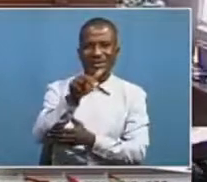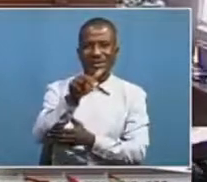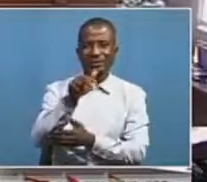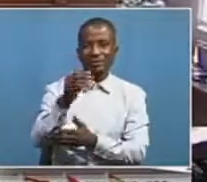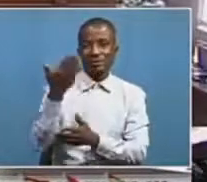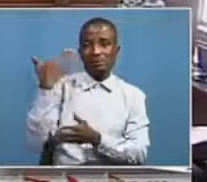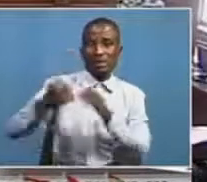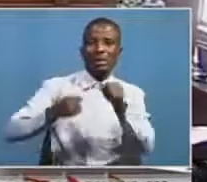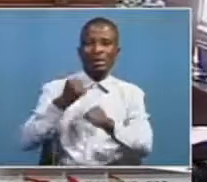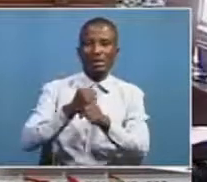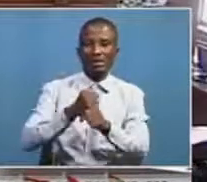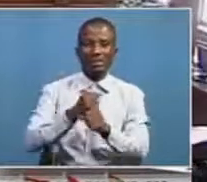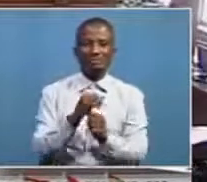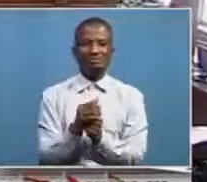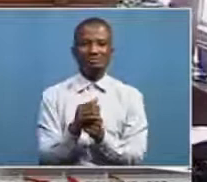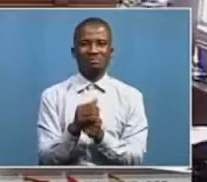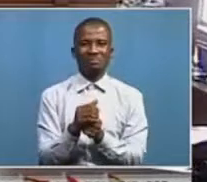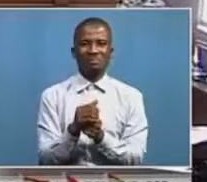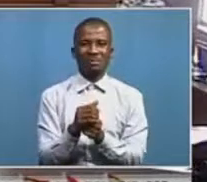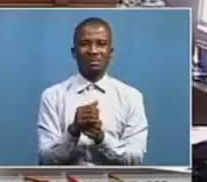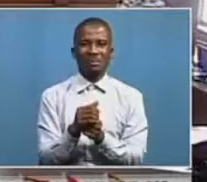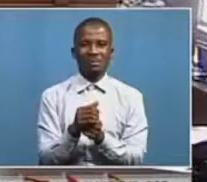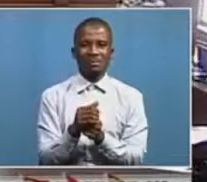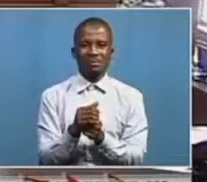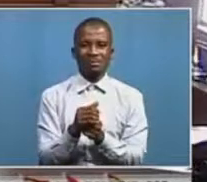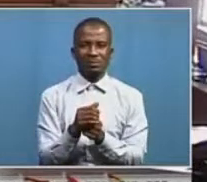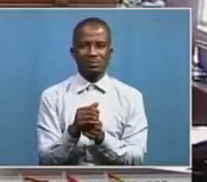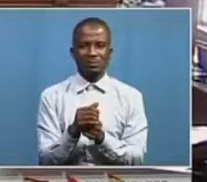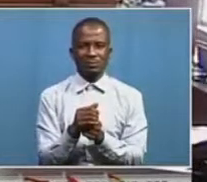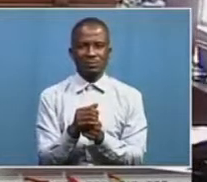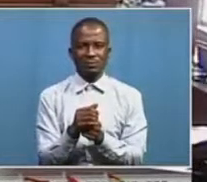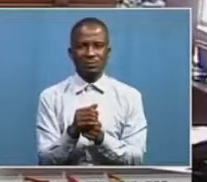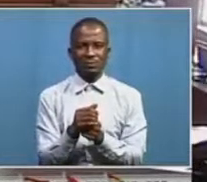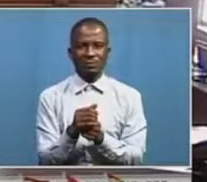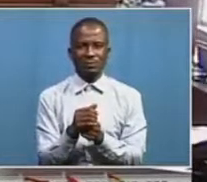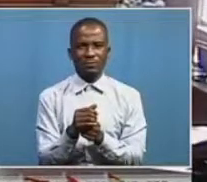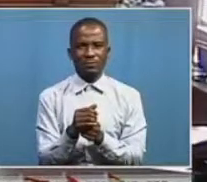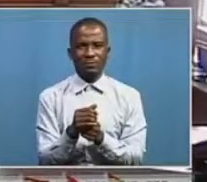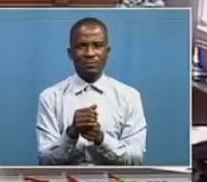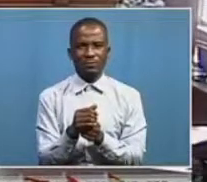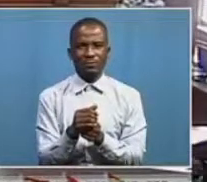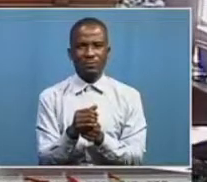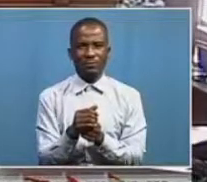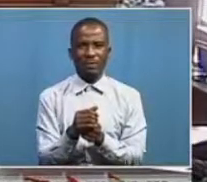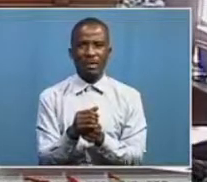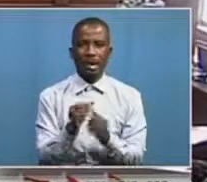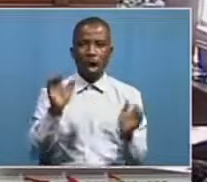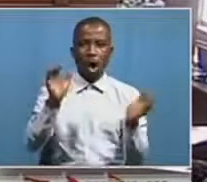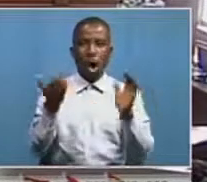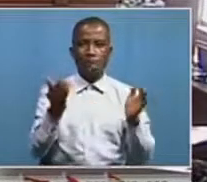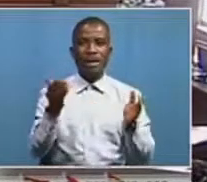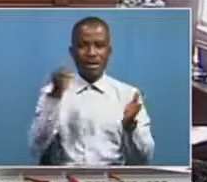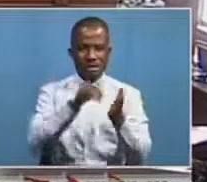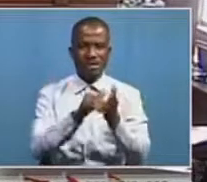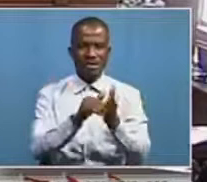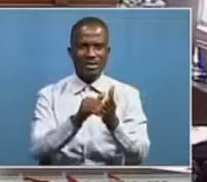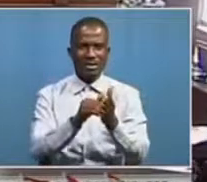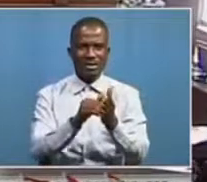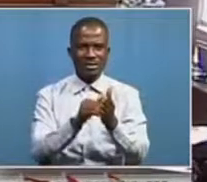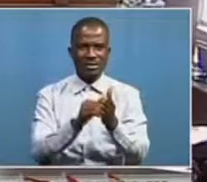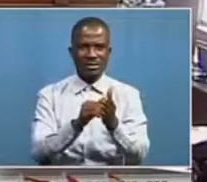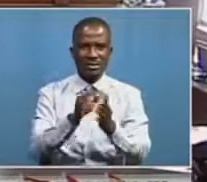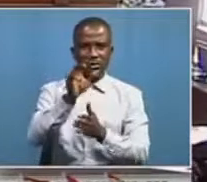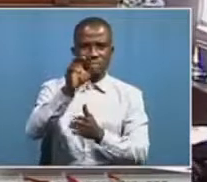Report, Special Edition, page 73 at page 151. Answer JS's description in the petition before the court